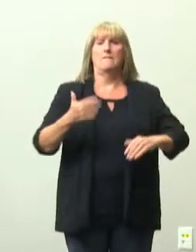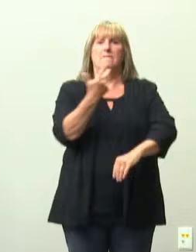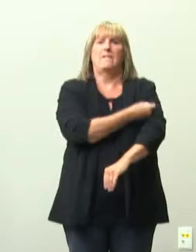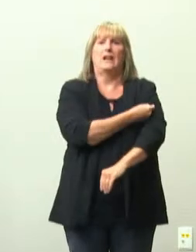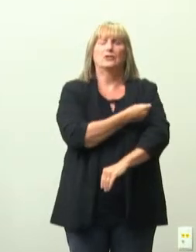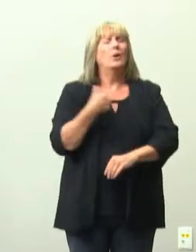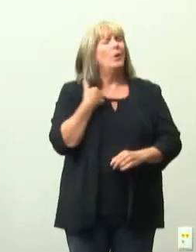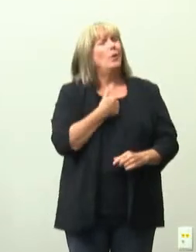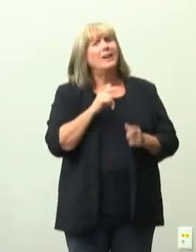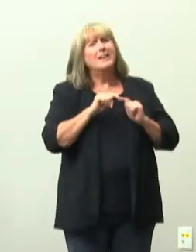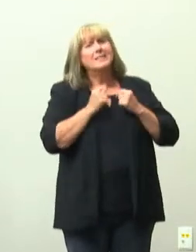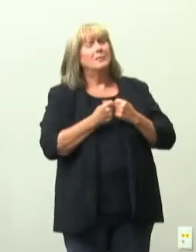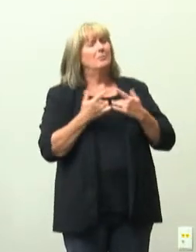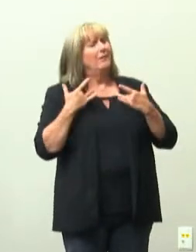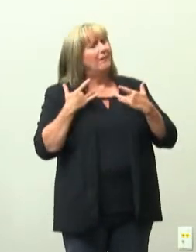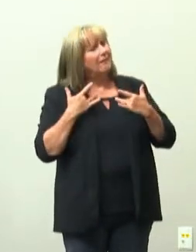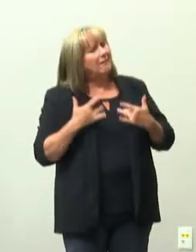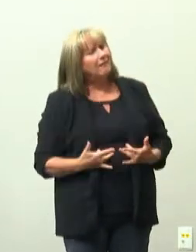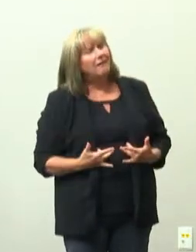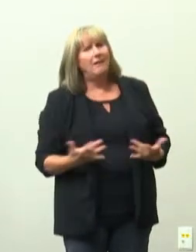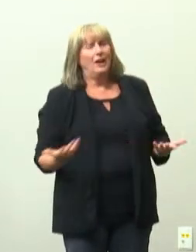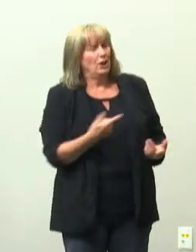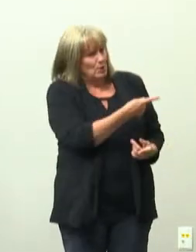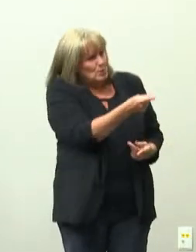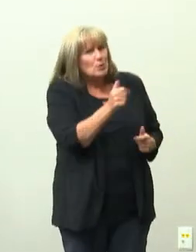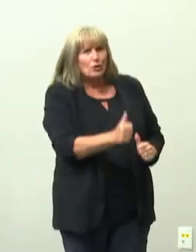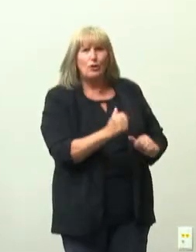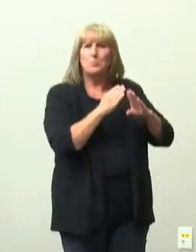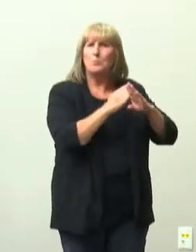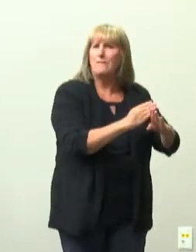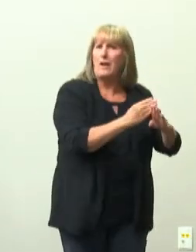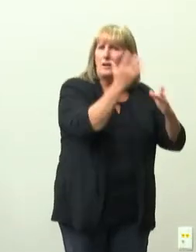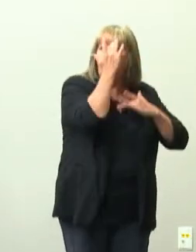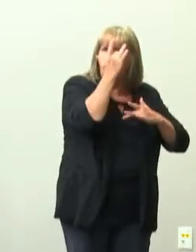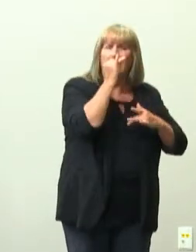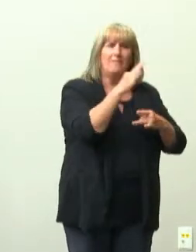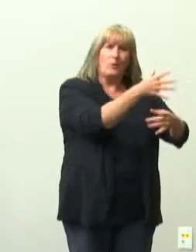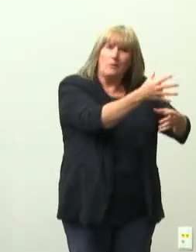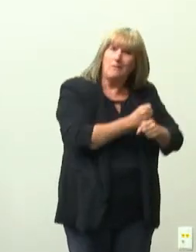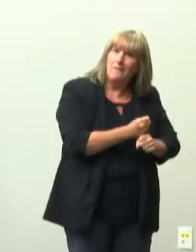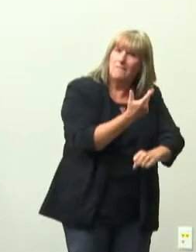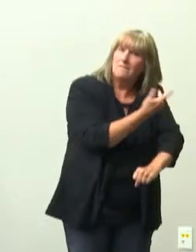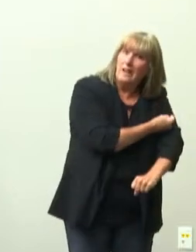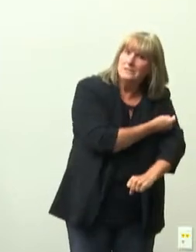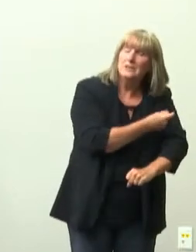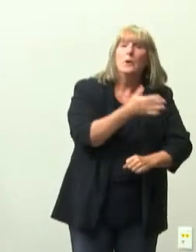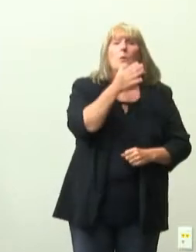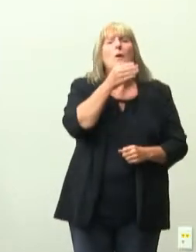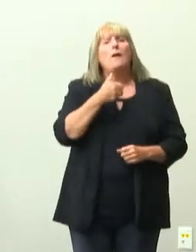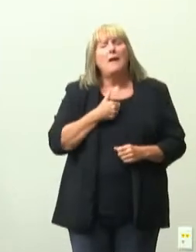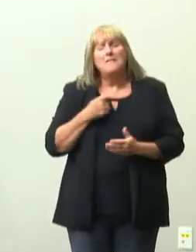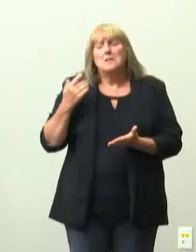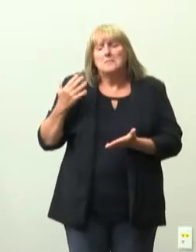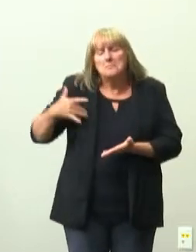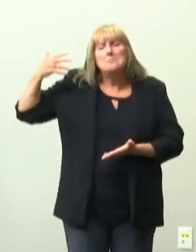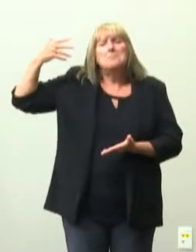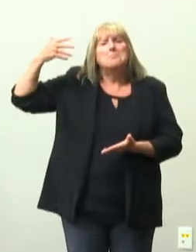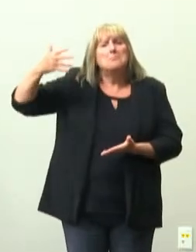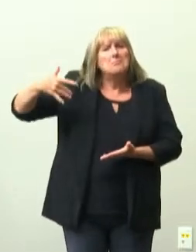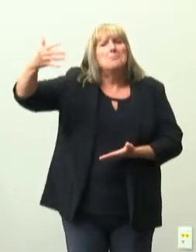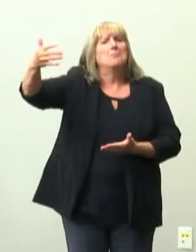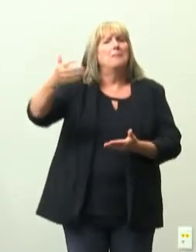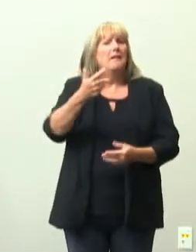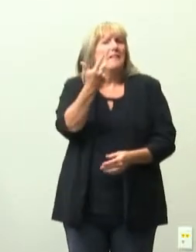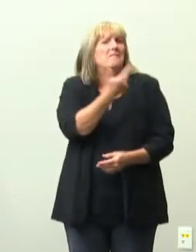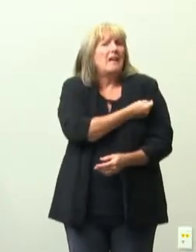this was completely preventable when you look at the data. We're going to have some vaccine breakthroughs. Rarely will we have some vaccine breakthroughs that